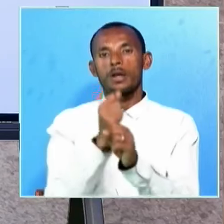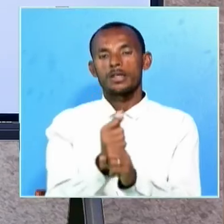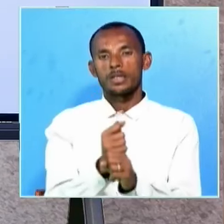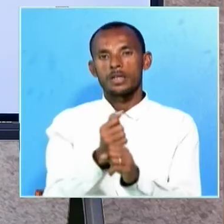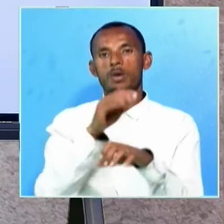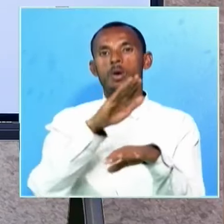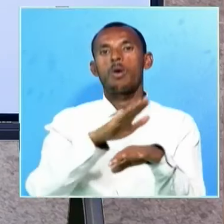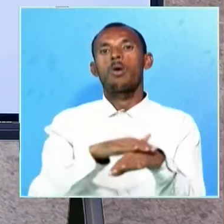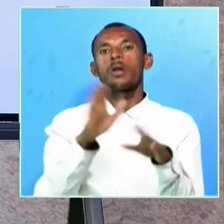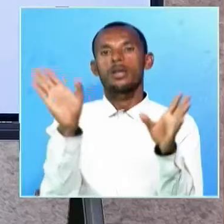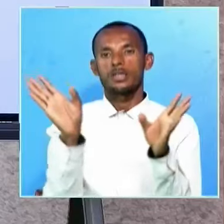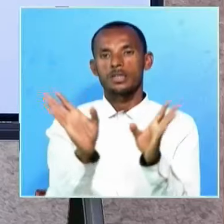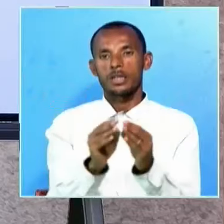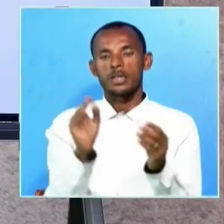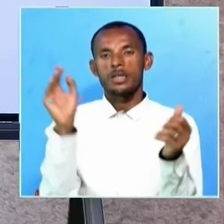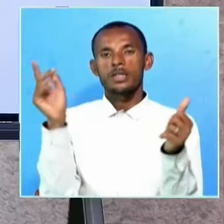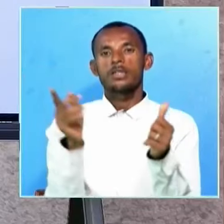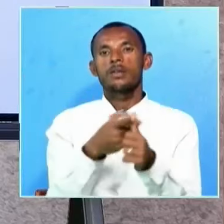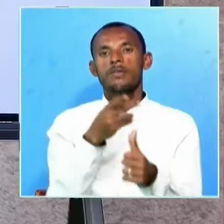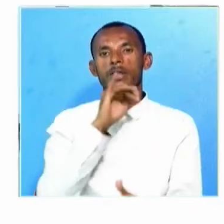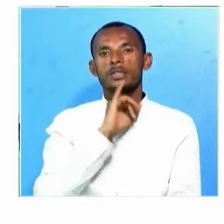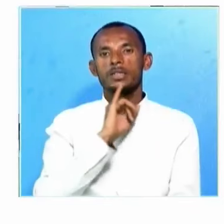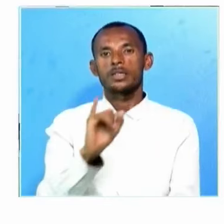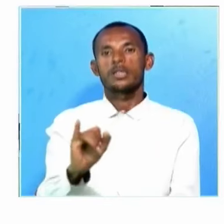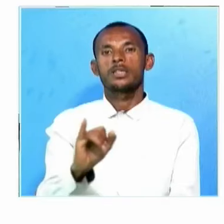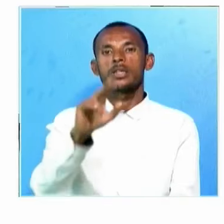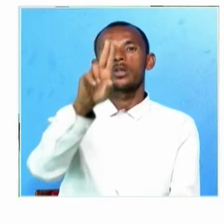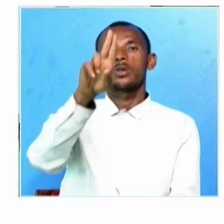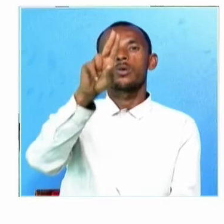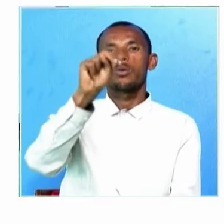set. The first operation, union.